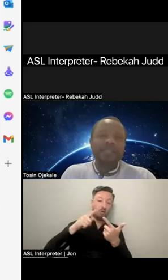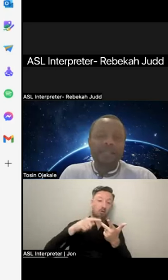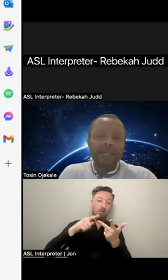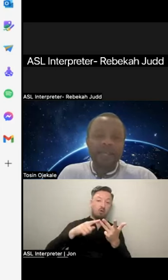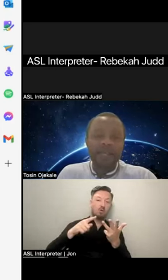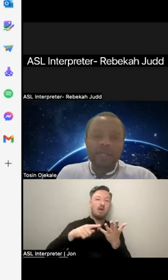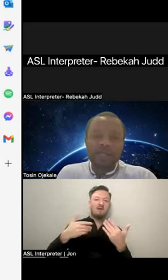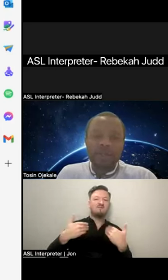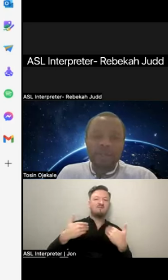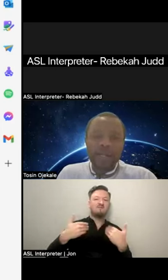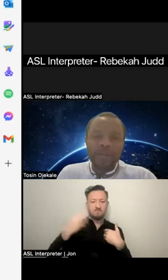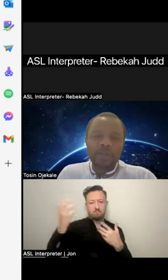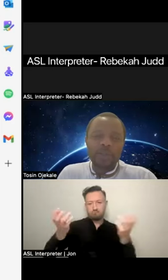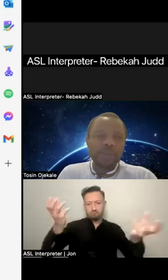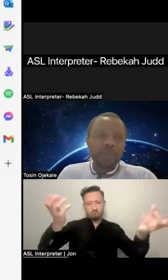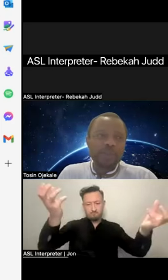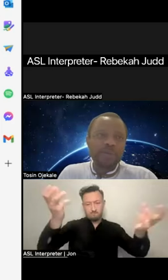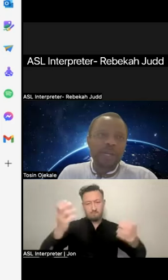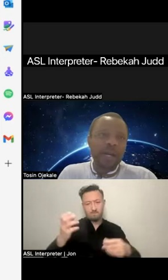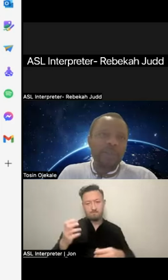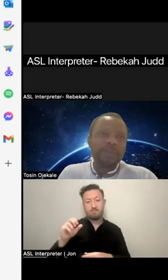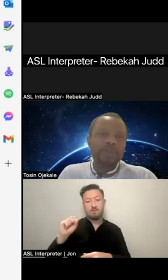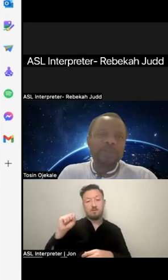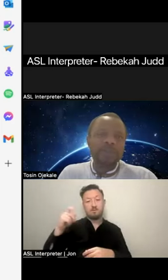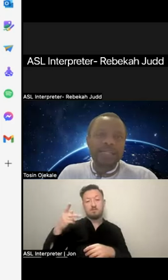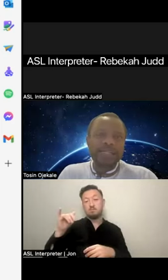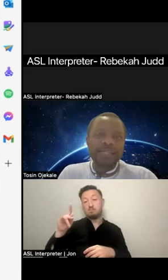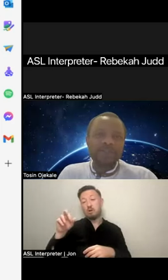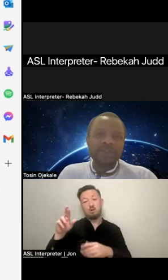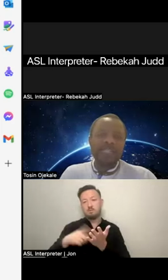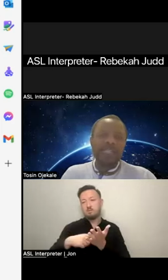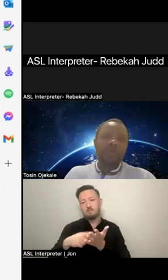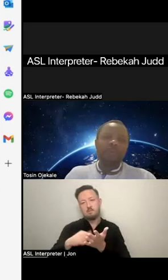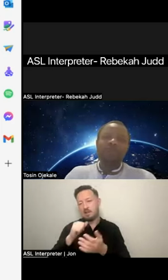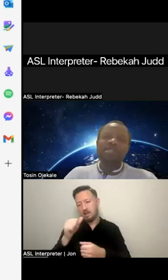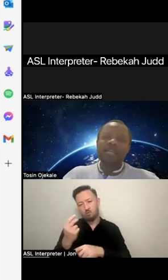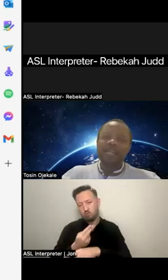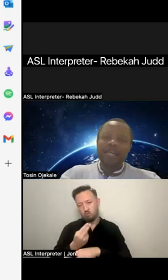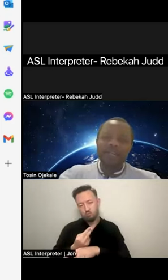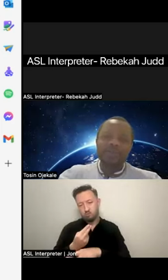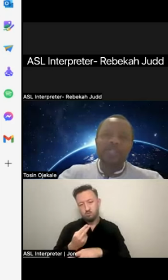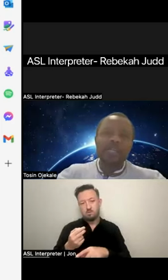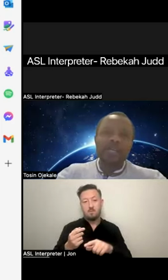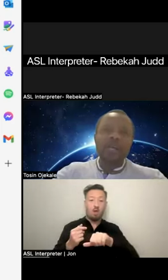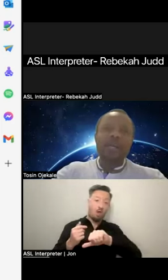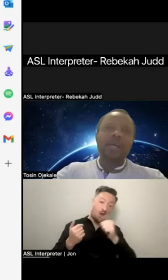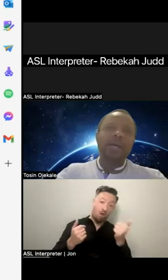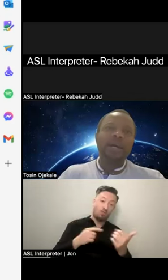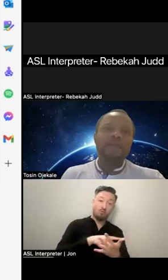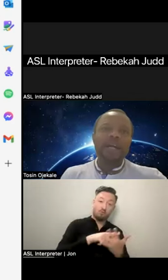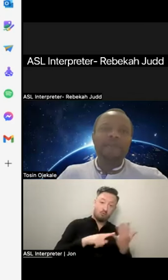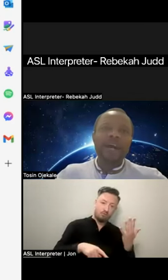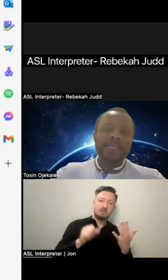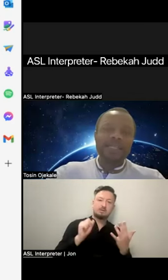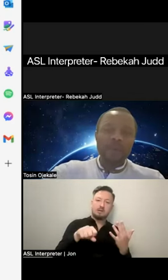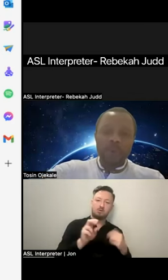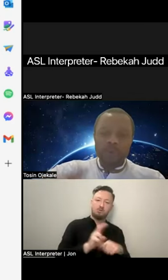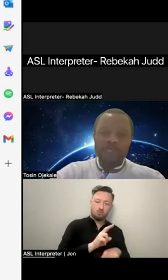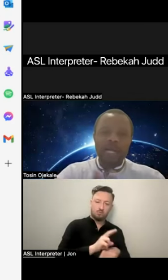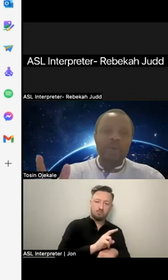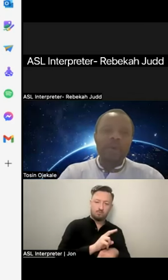find there. So you might not want to use sprinkler bulb. So that in those cases, what you will see,